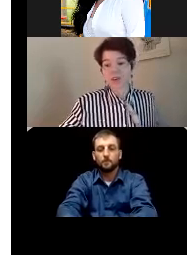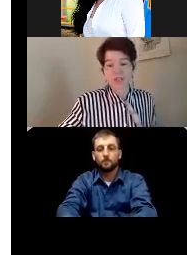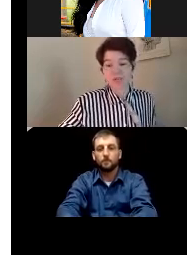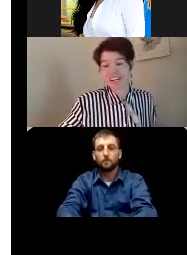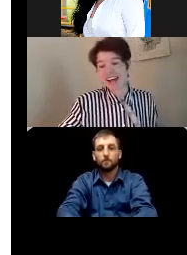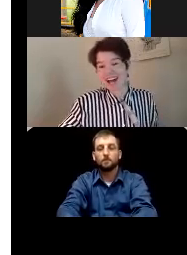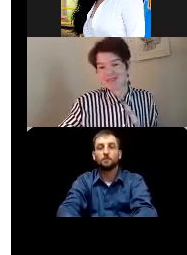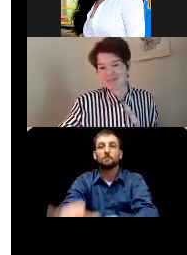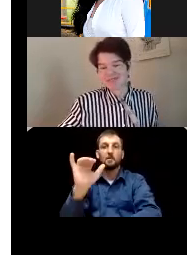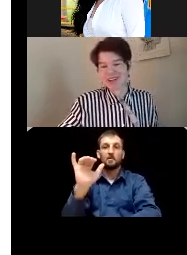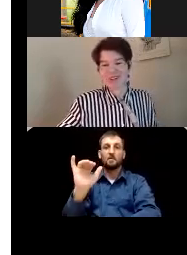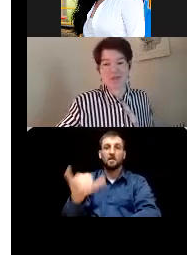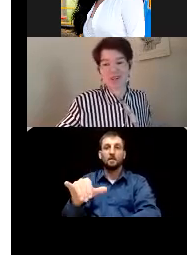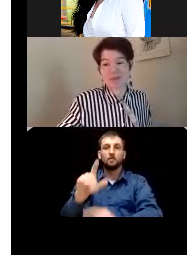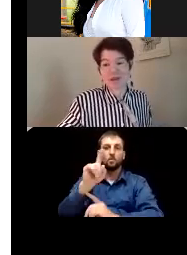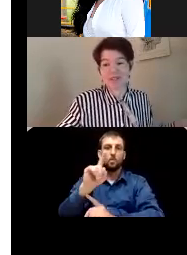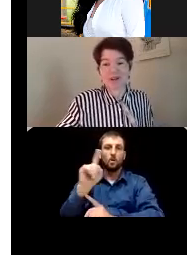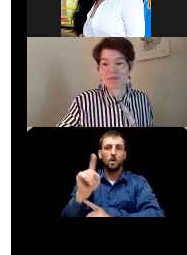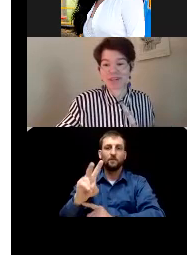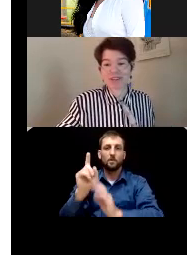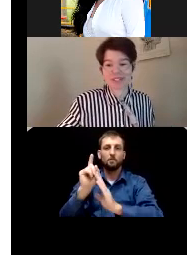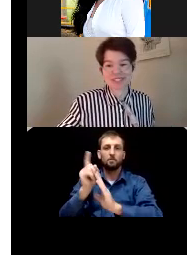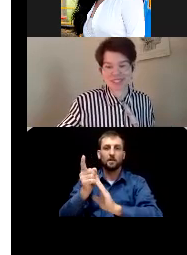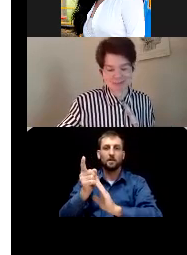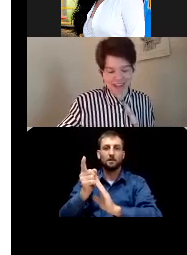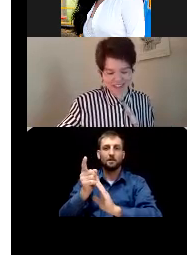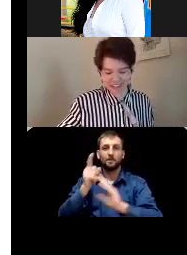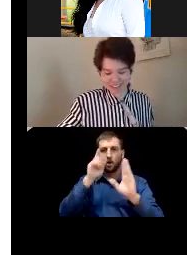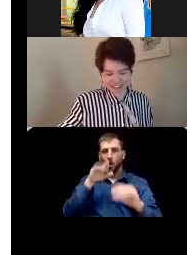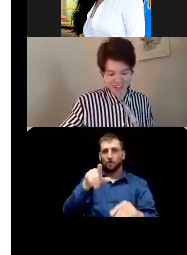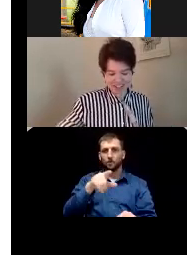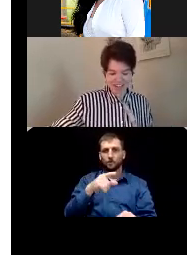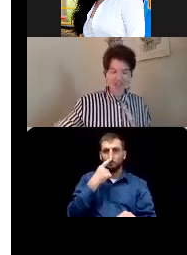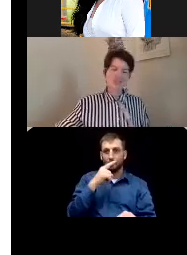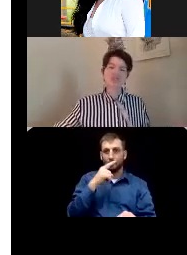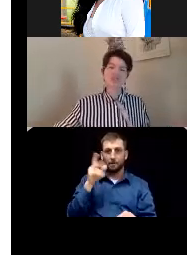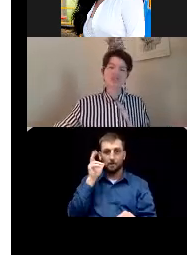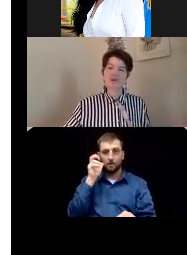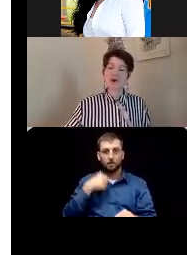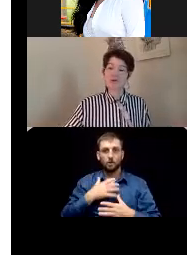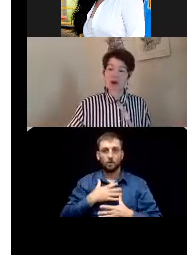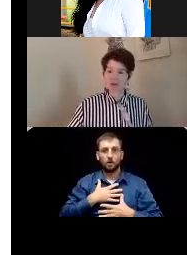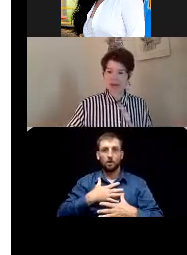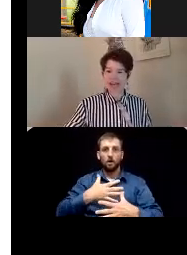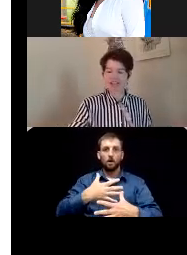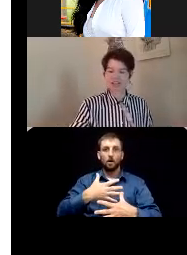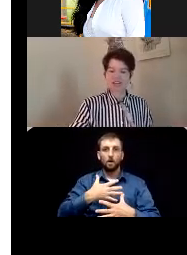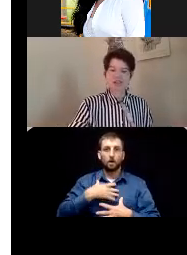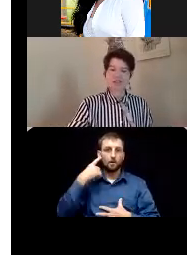So that was our minute and a half. I hope you didn't mind my Darth Vader noises in the background. So welcome